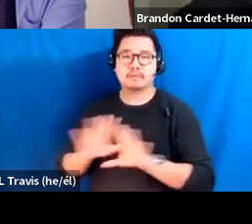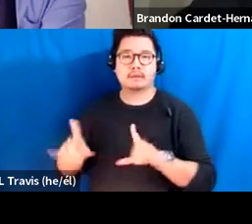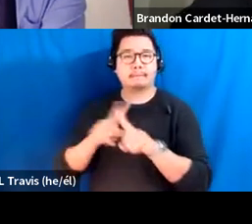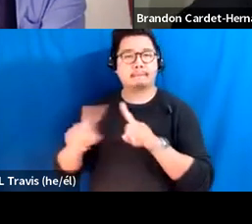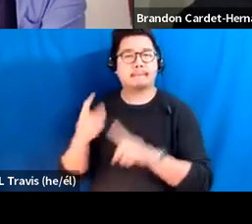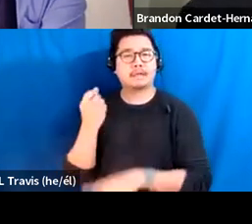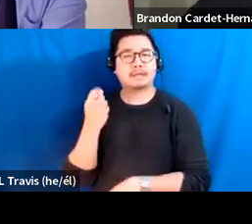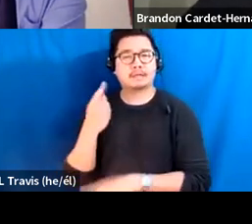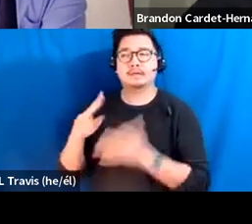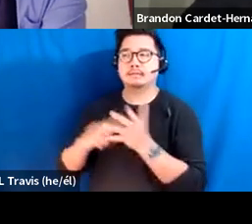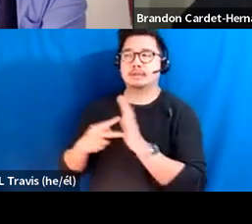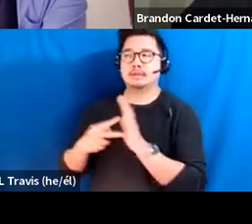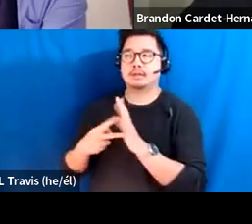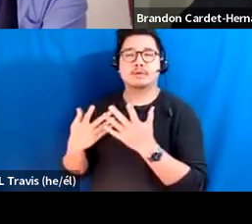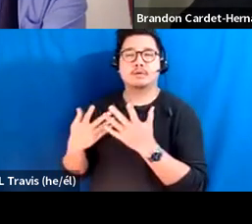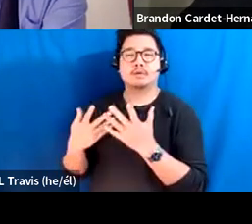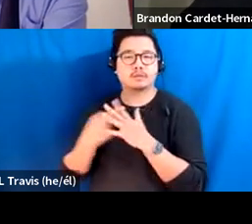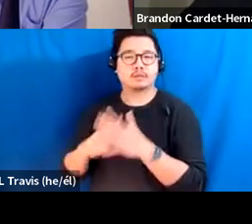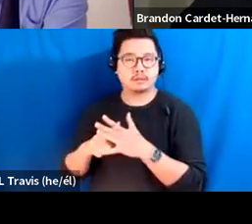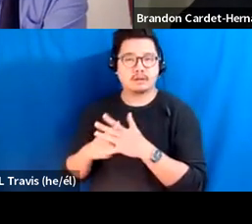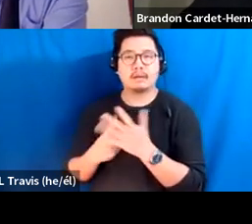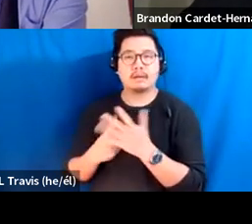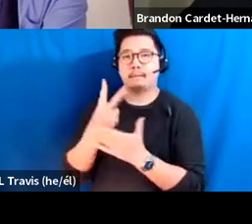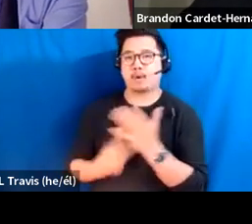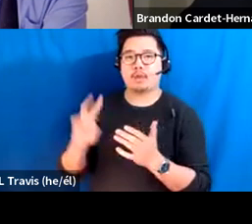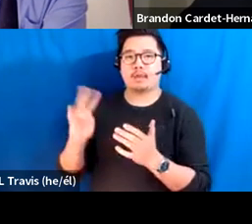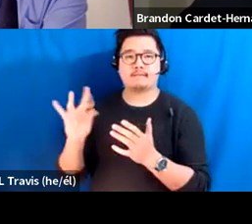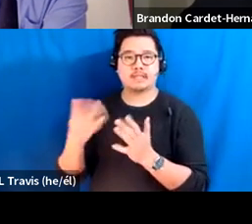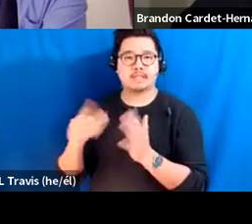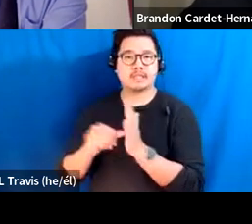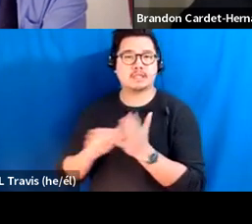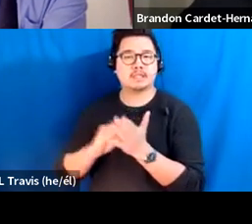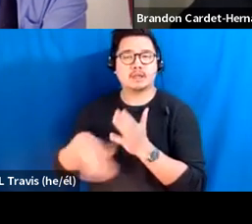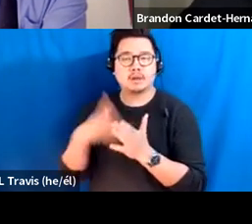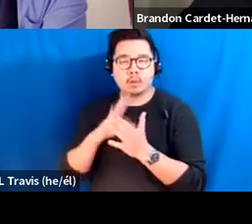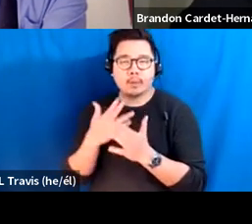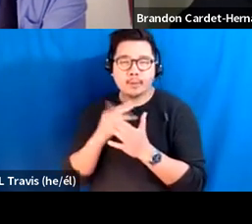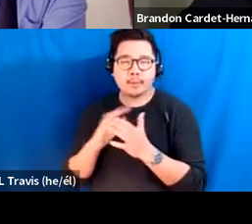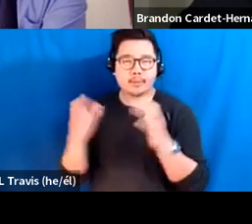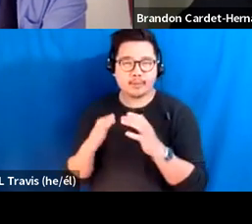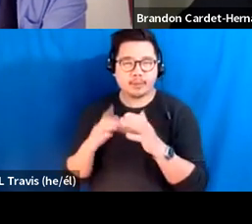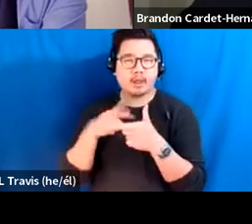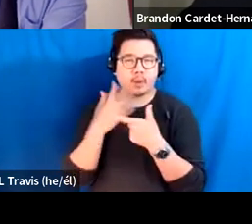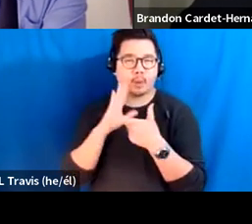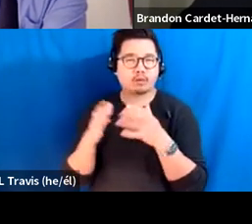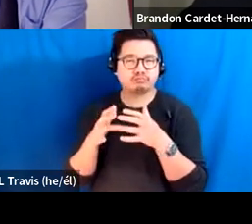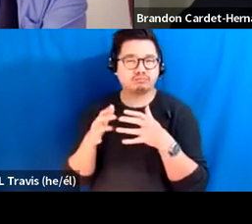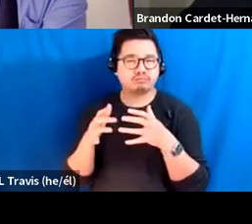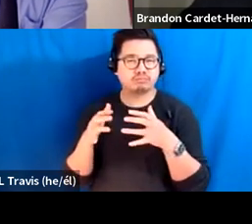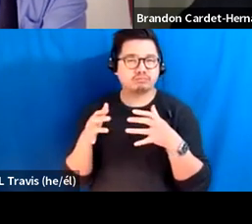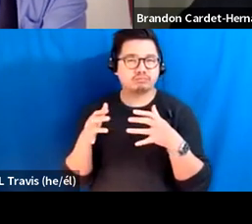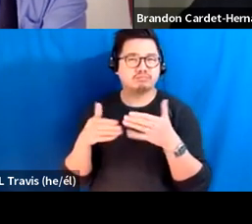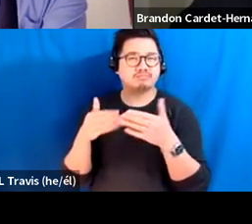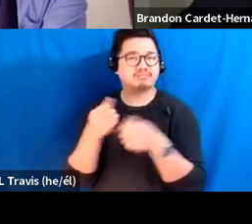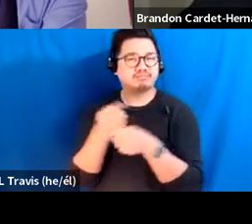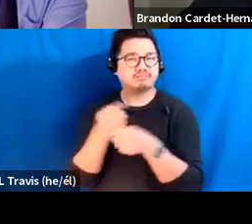that it will eventually be so to start with both grades um at a smaller size and then build it out over uh the the following